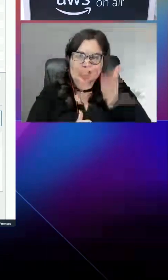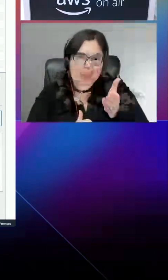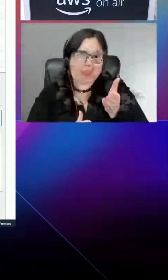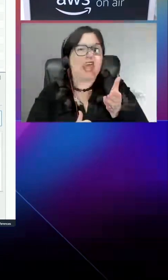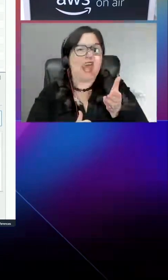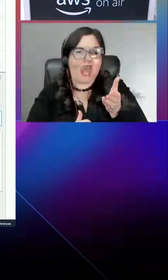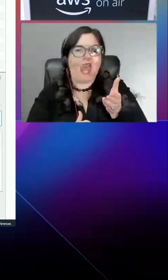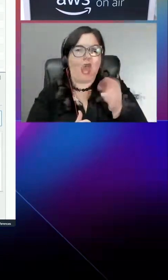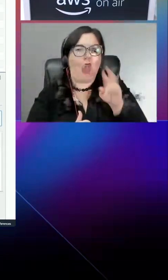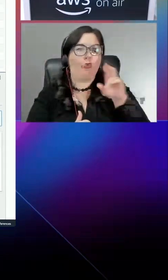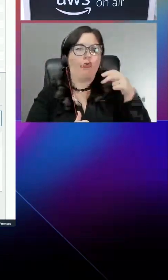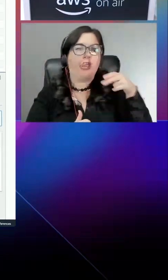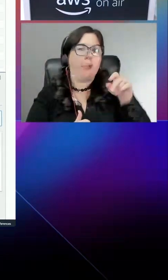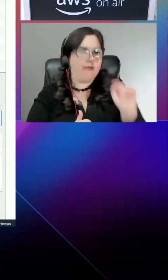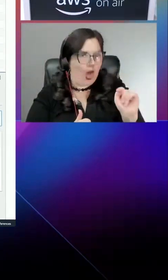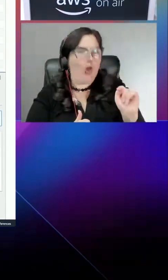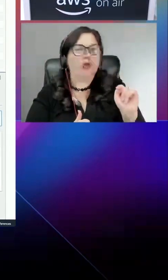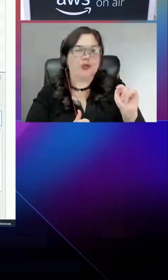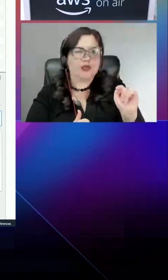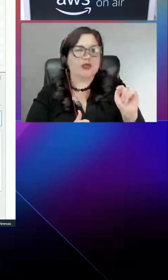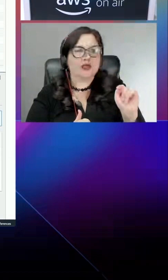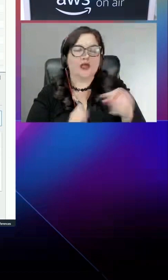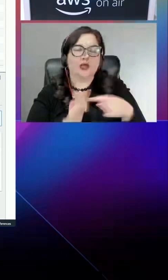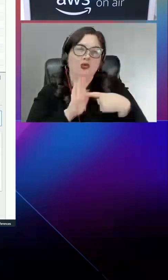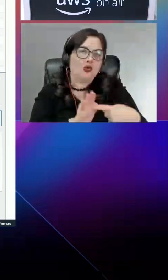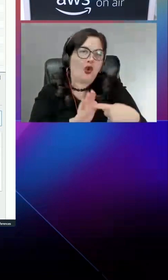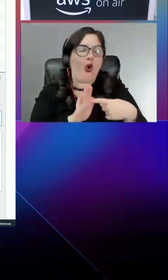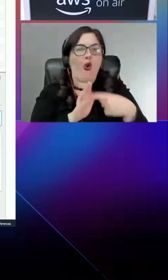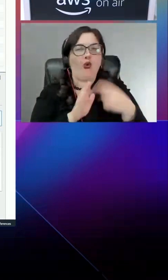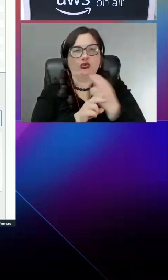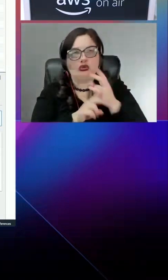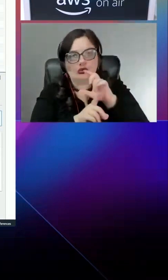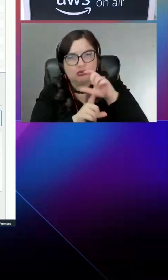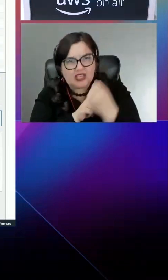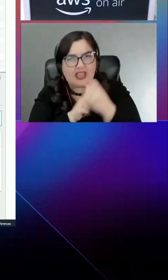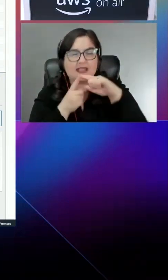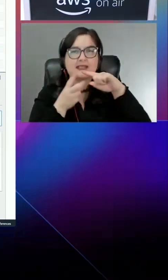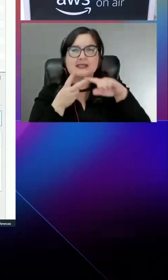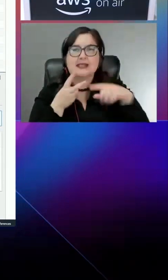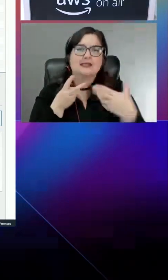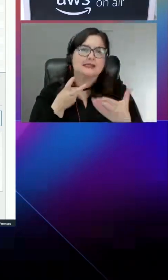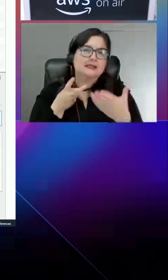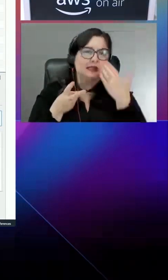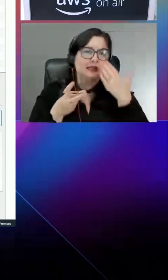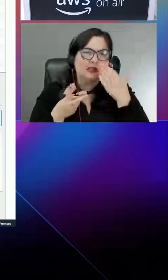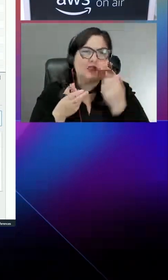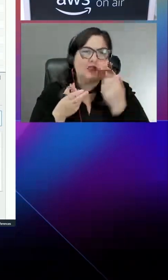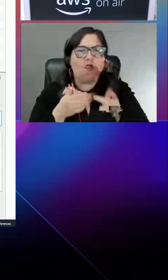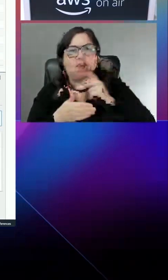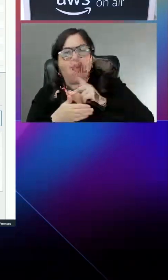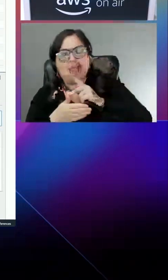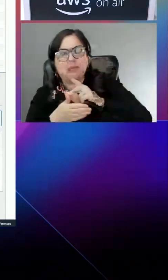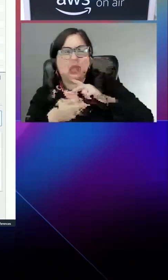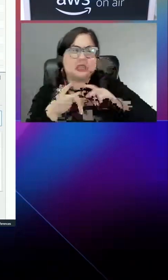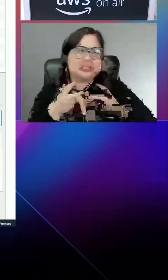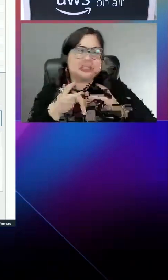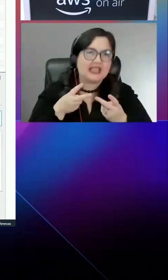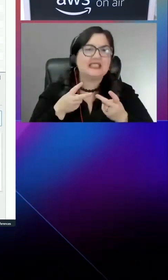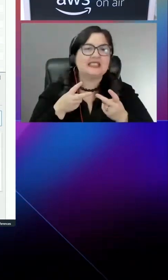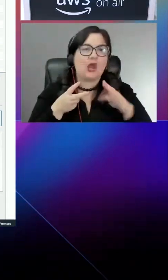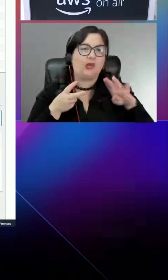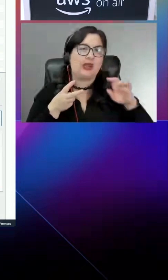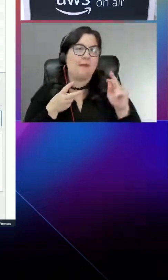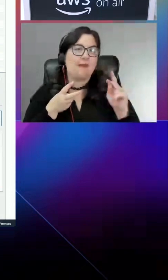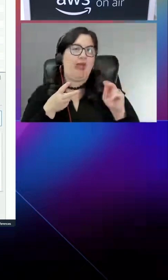authors. They show reference use cases, primary, secondary backbone type of